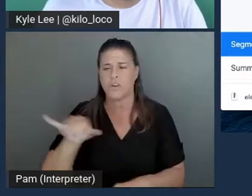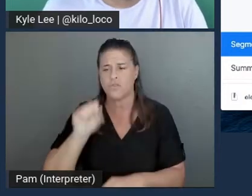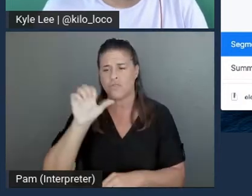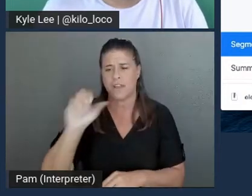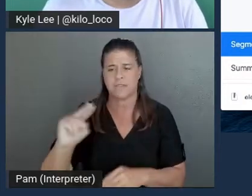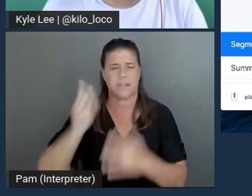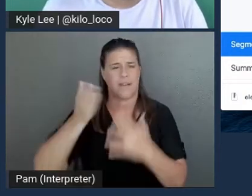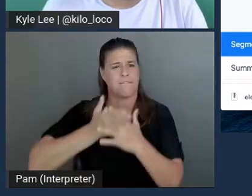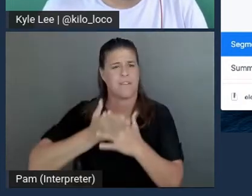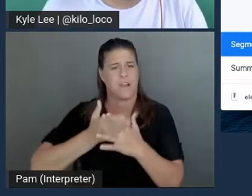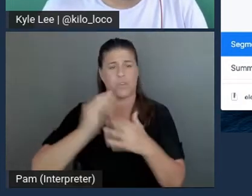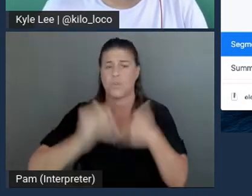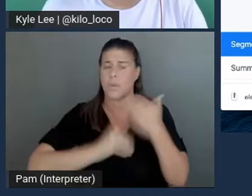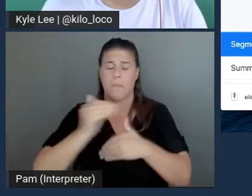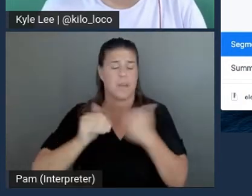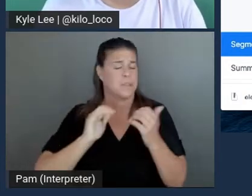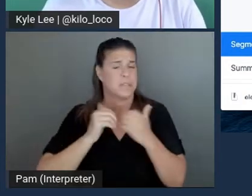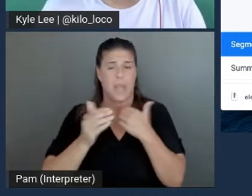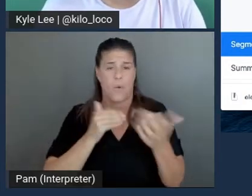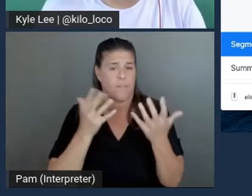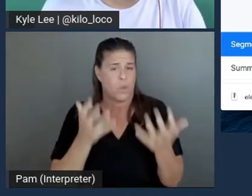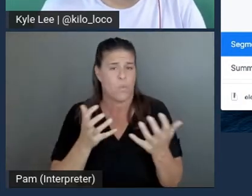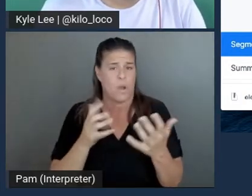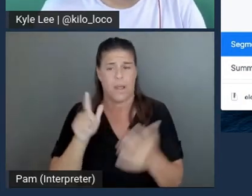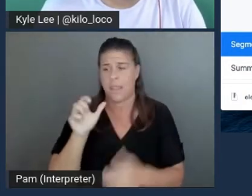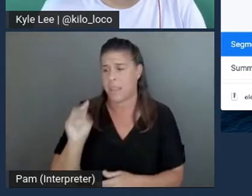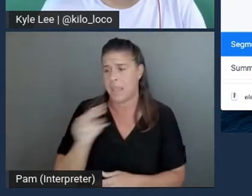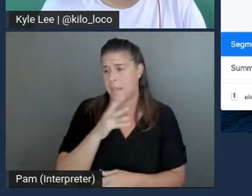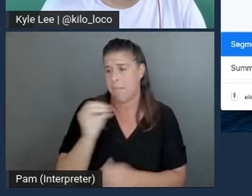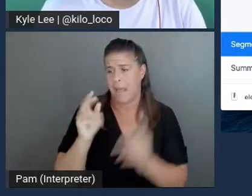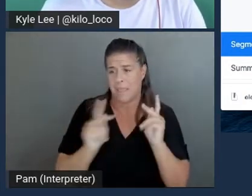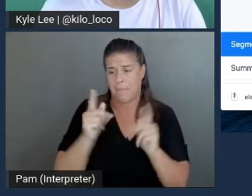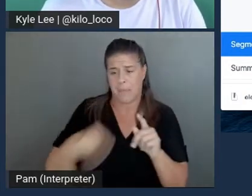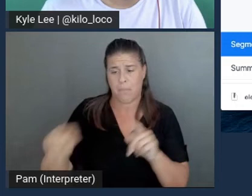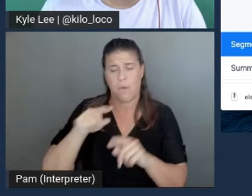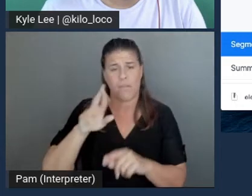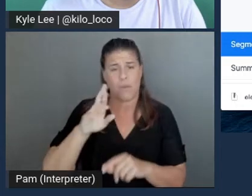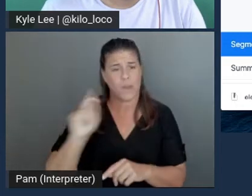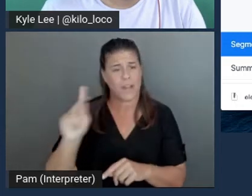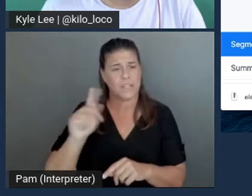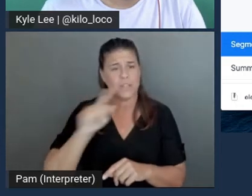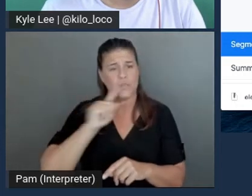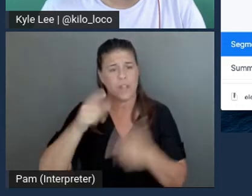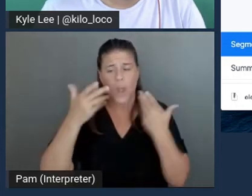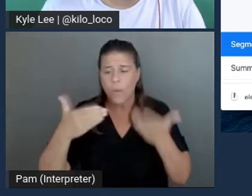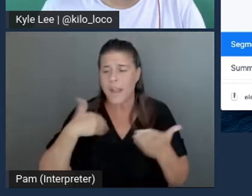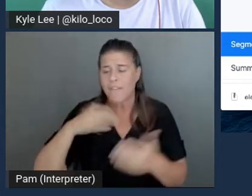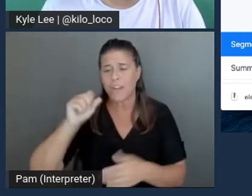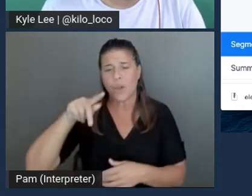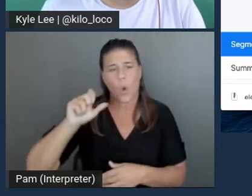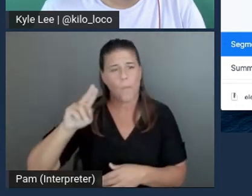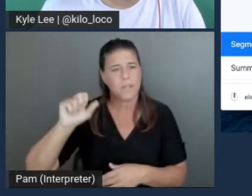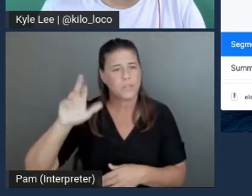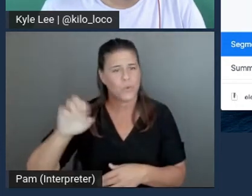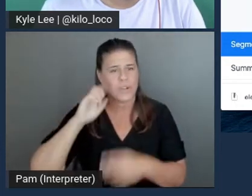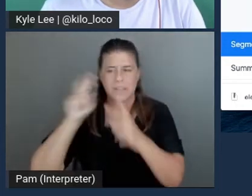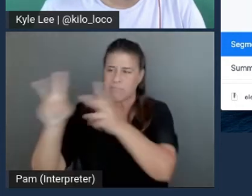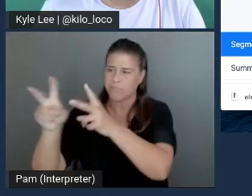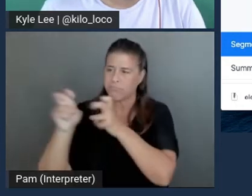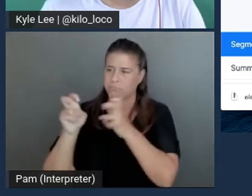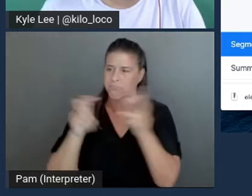in whatever way you like. Liam and the folks from Rekognition have made an open source application that will take the output